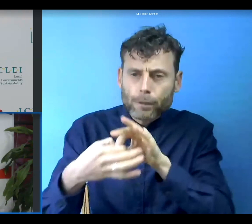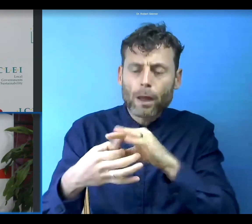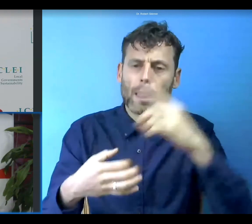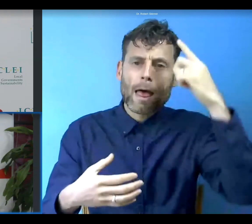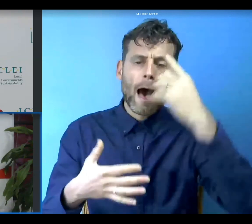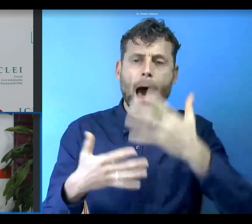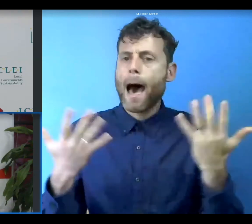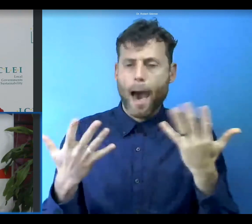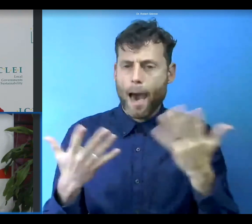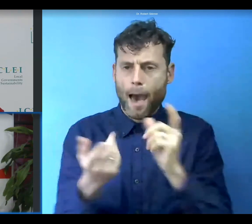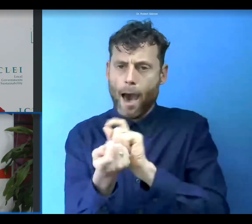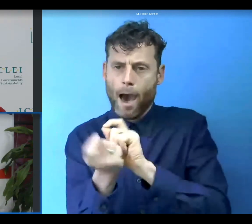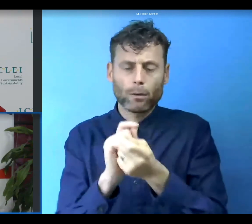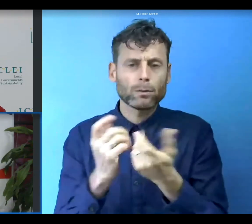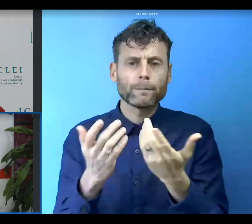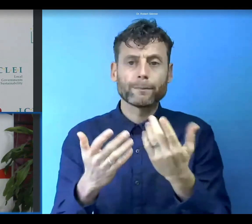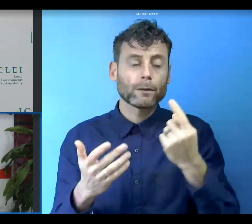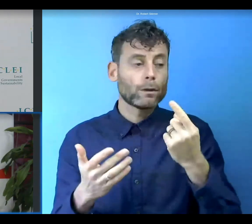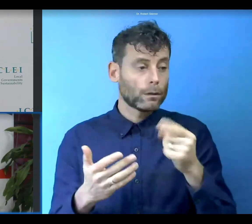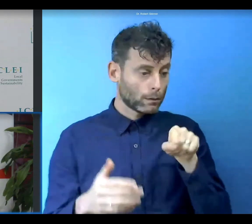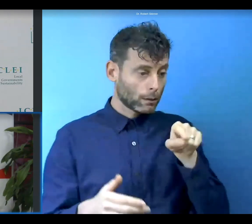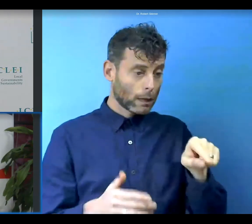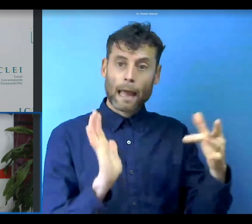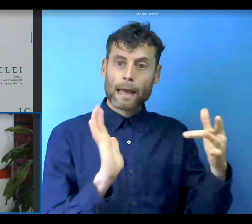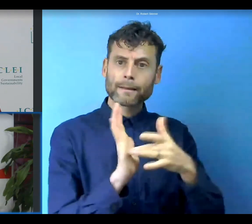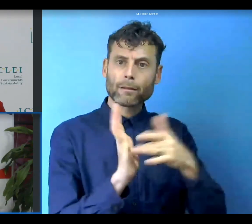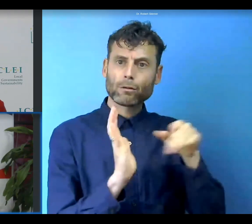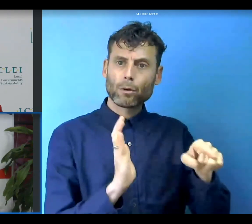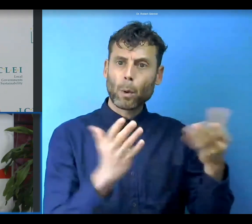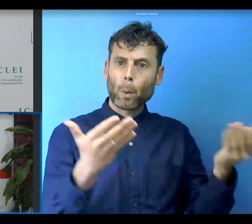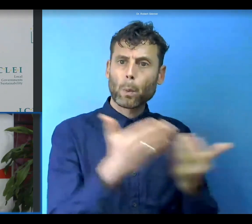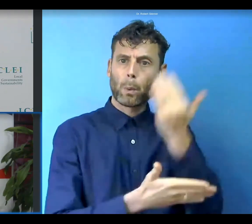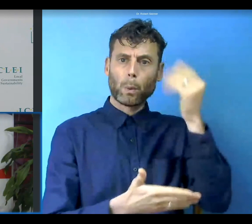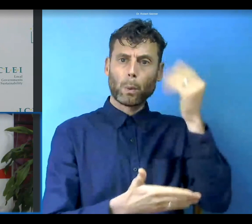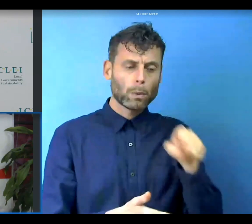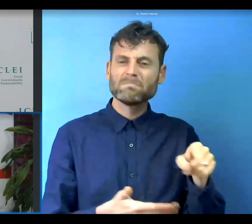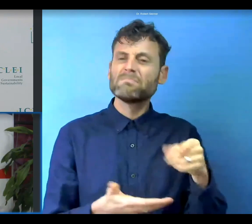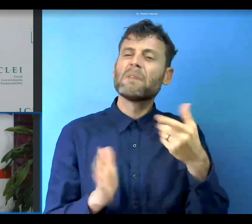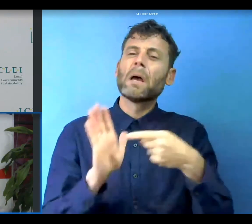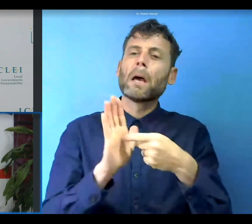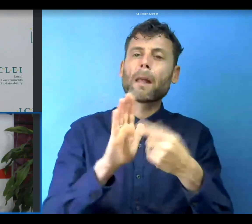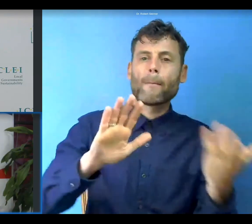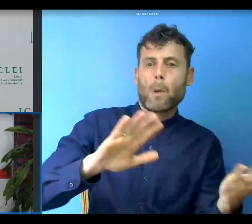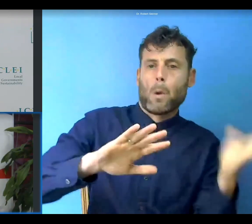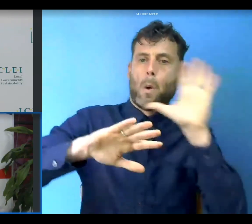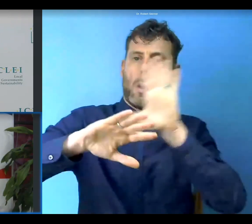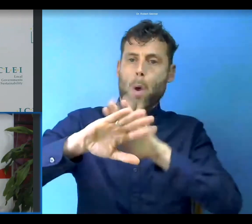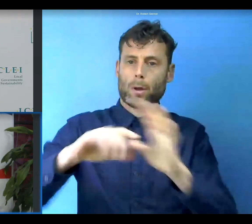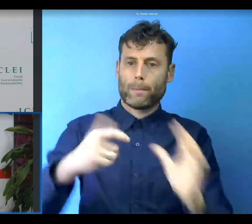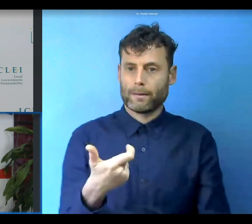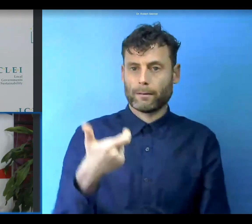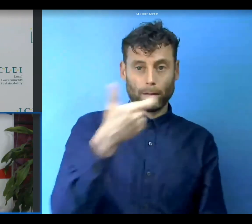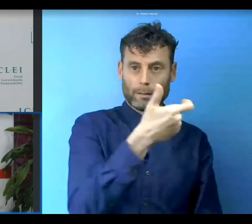virtual reality applications, or by using sensors, why not, to track people's movements in the